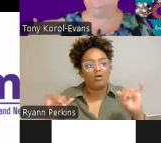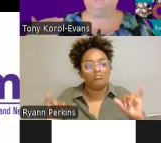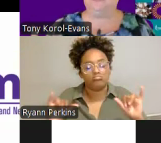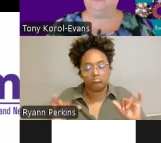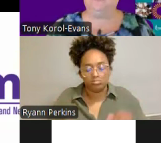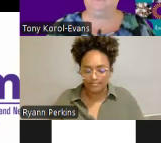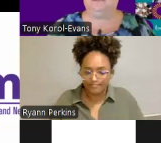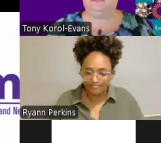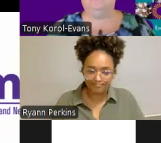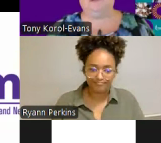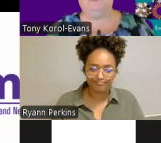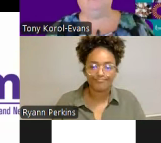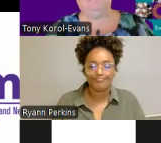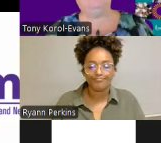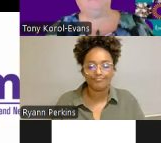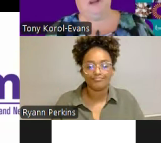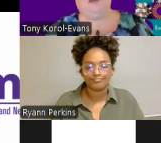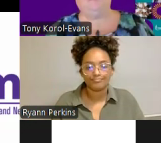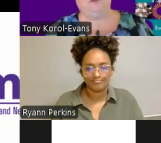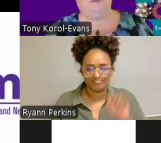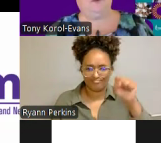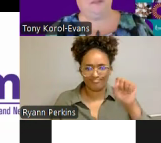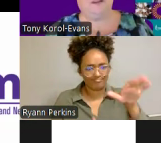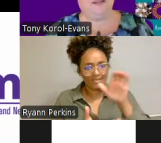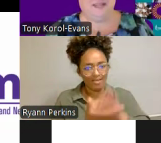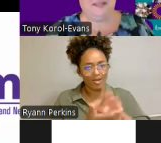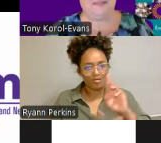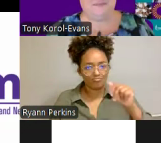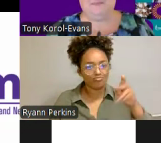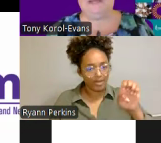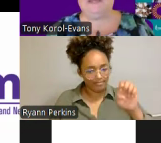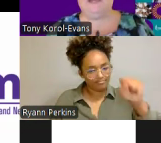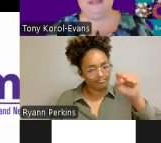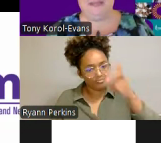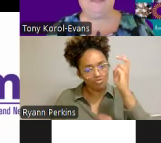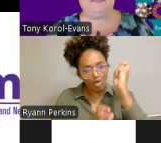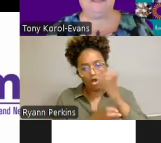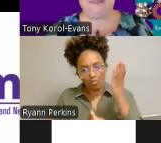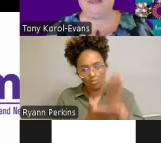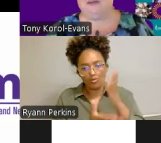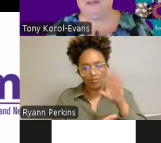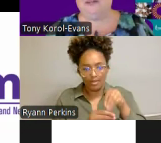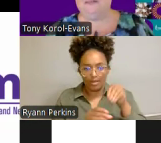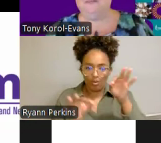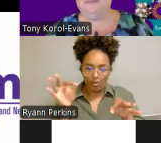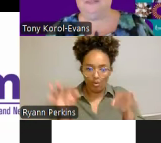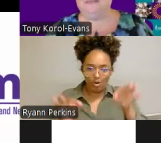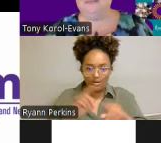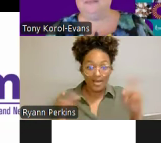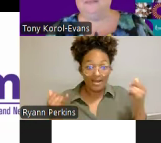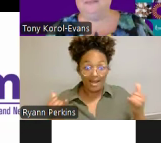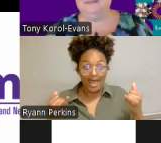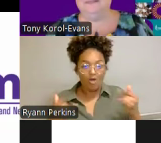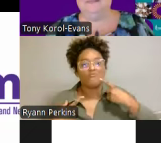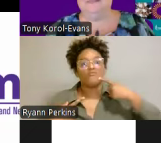So we're going to go, marital rape is very hard to prove in court, Tara. It is, but at least it's now illegal.